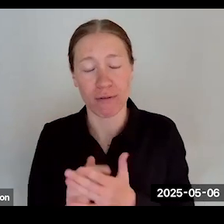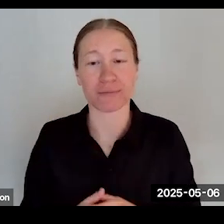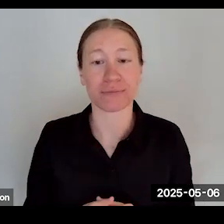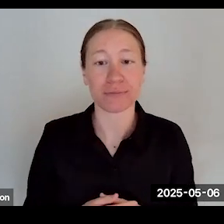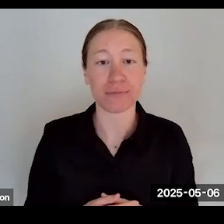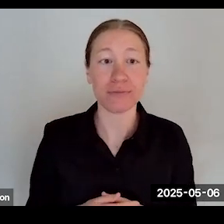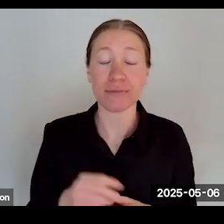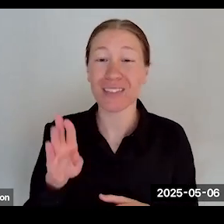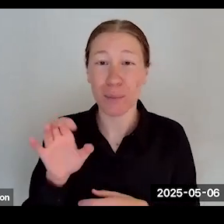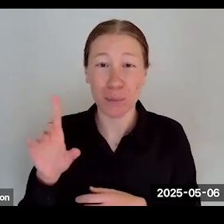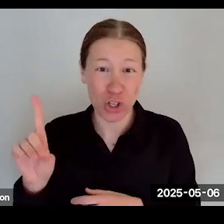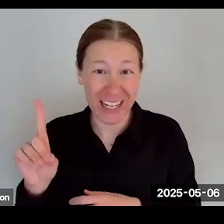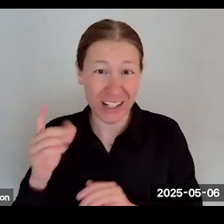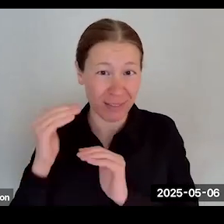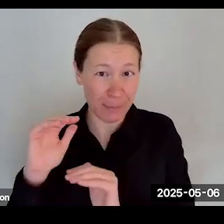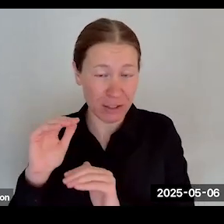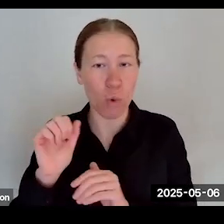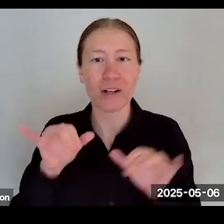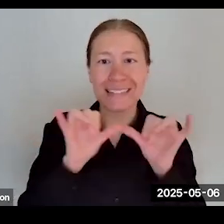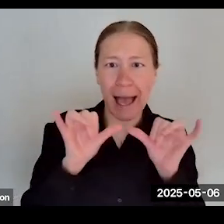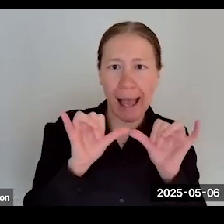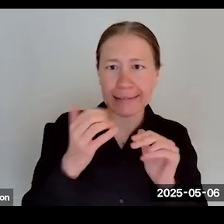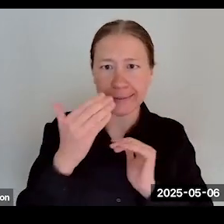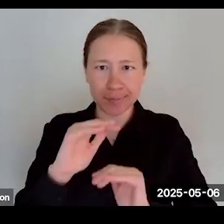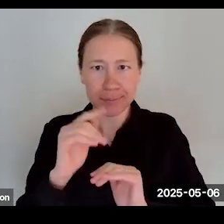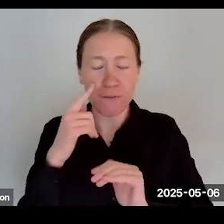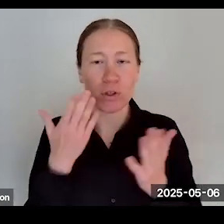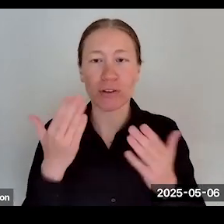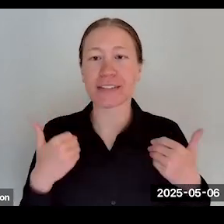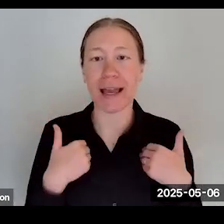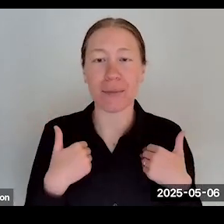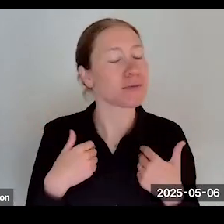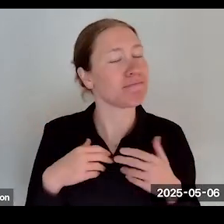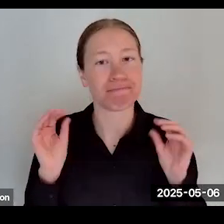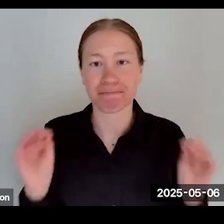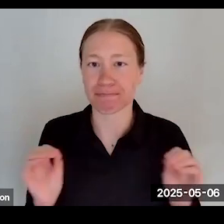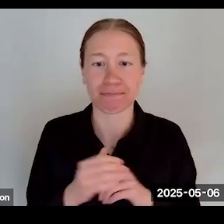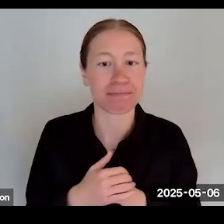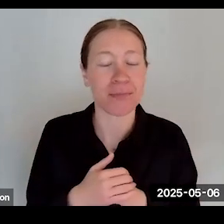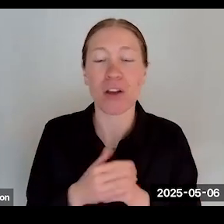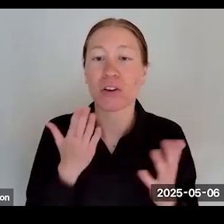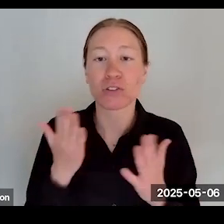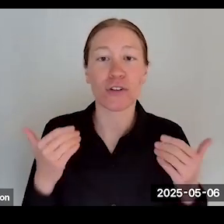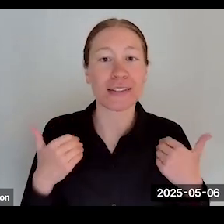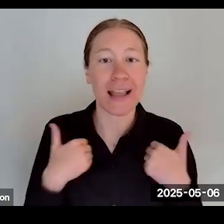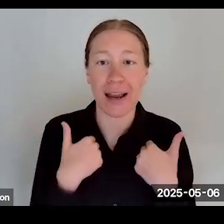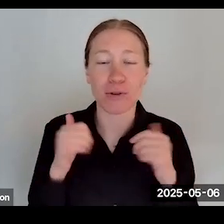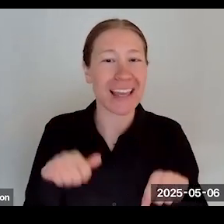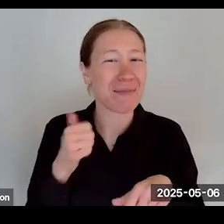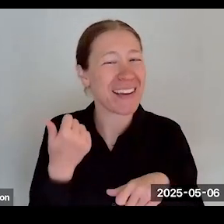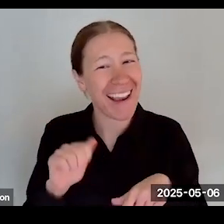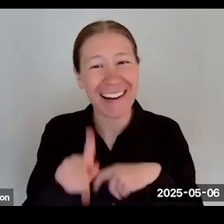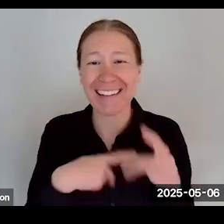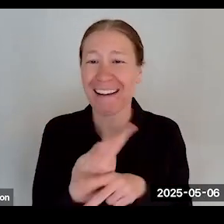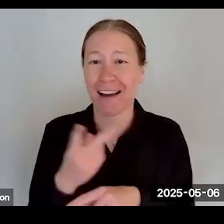Are there breed restrictions or size restrictions for service animals? There are not. Service animals can be any type of